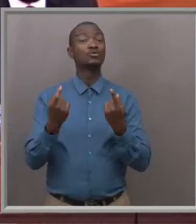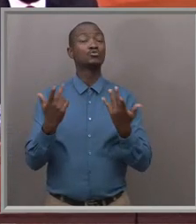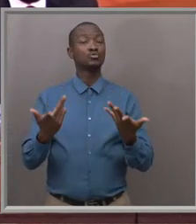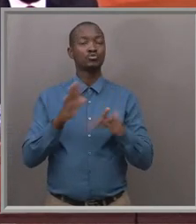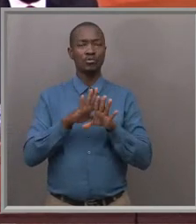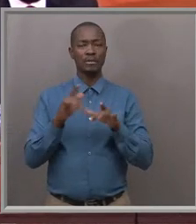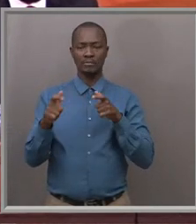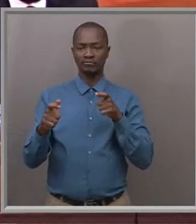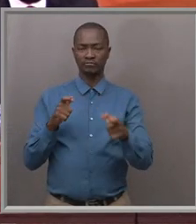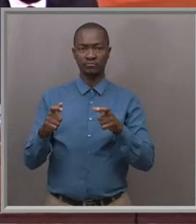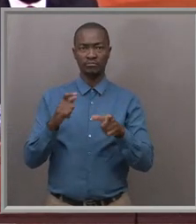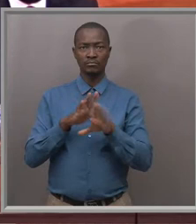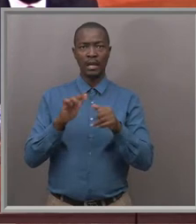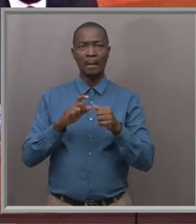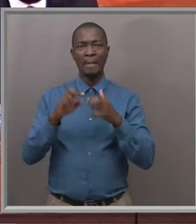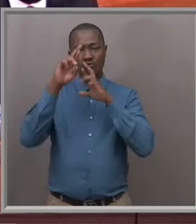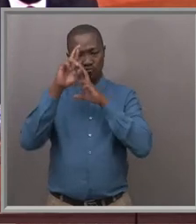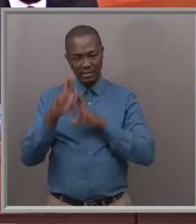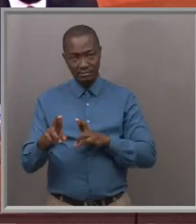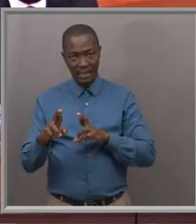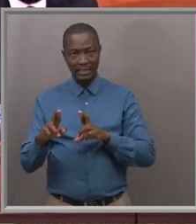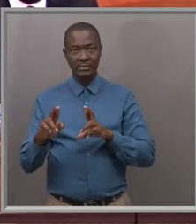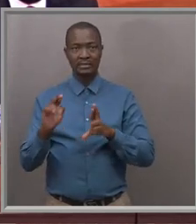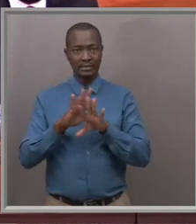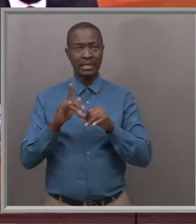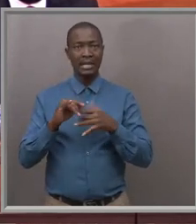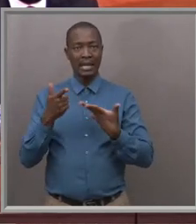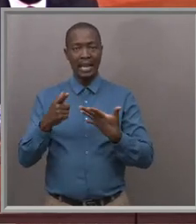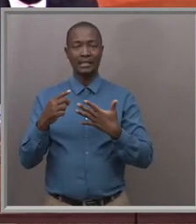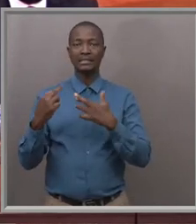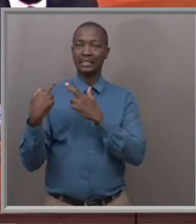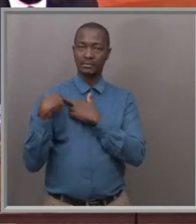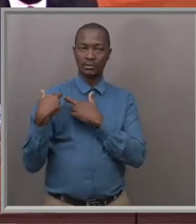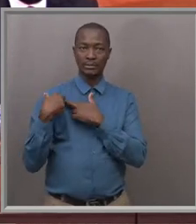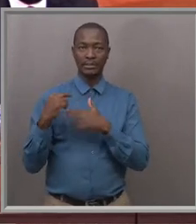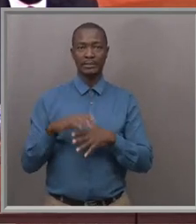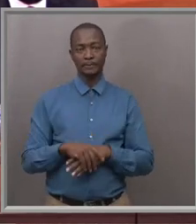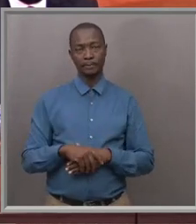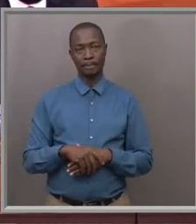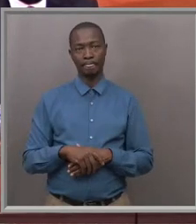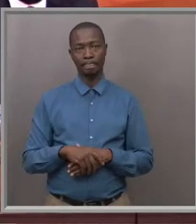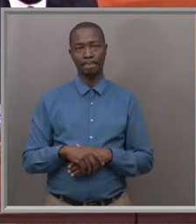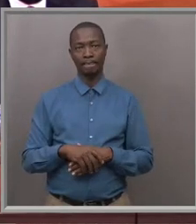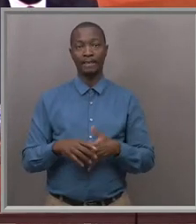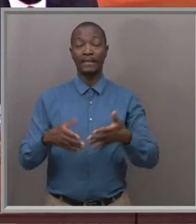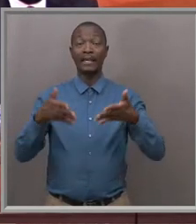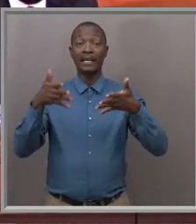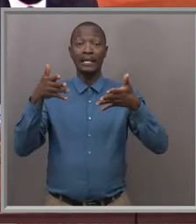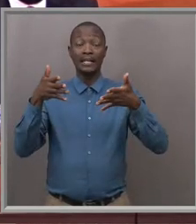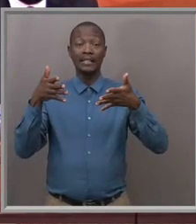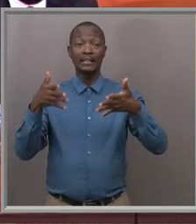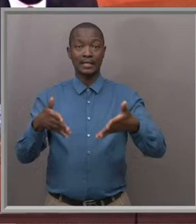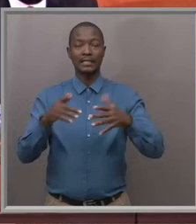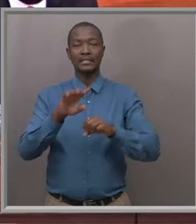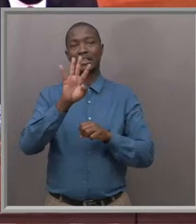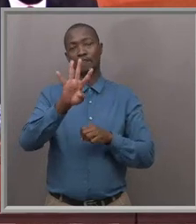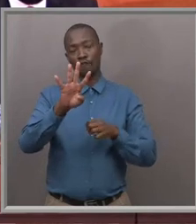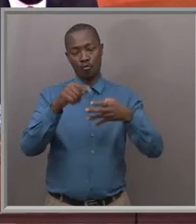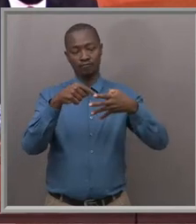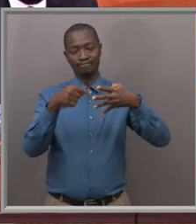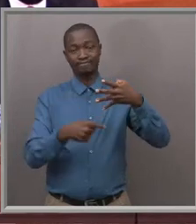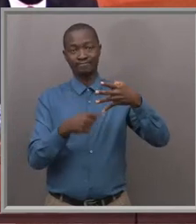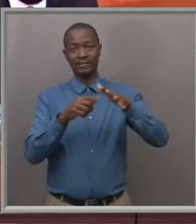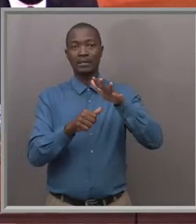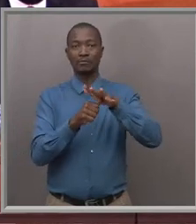by ethics, integrity, and accountability. So those are the four priorities, Madam Speaker, for